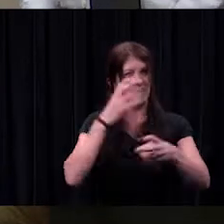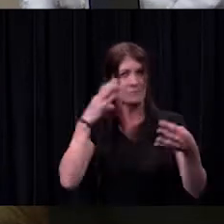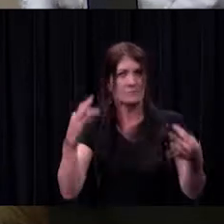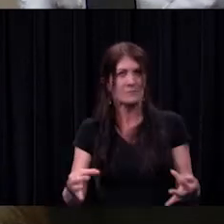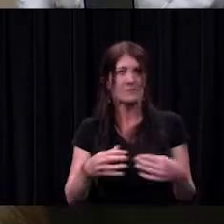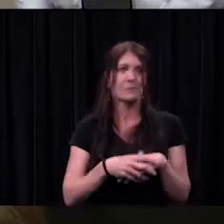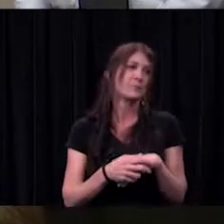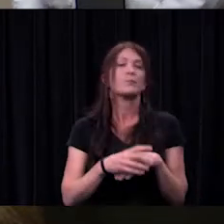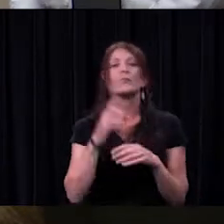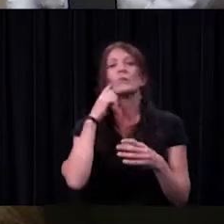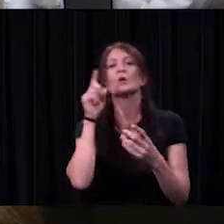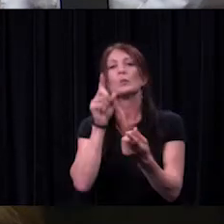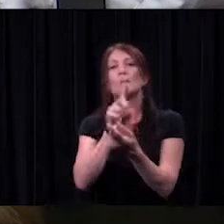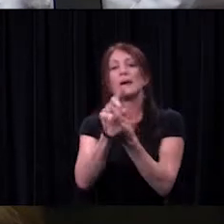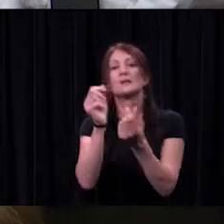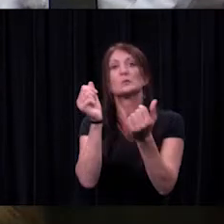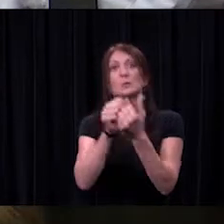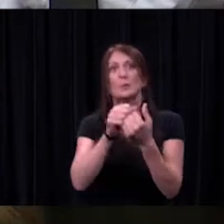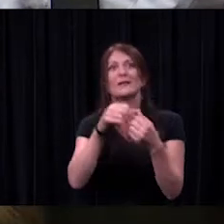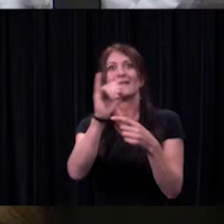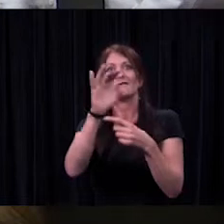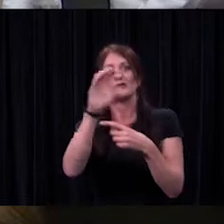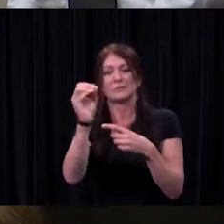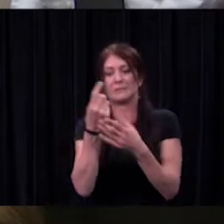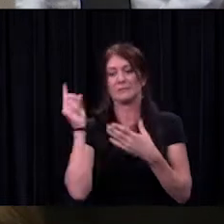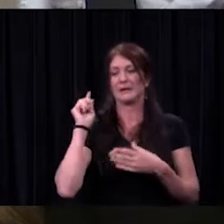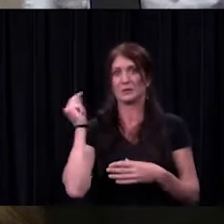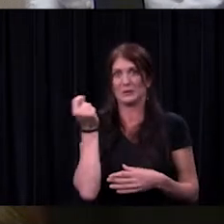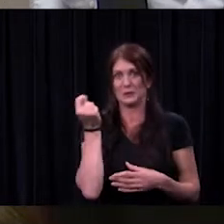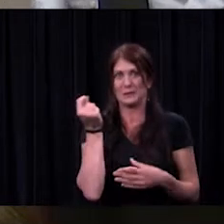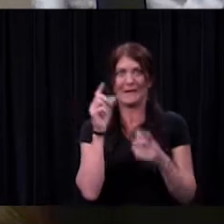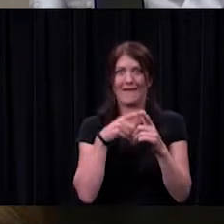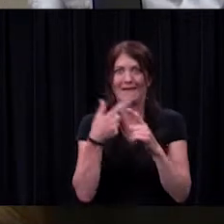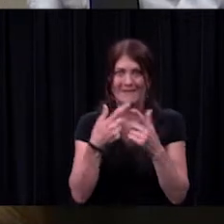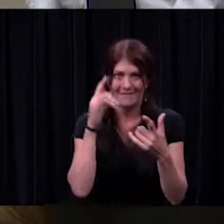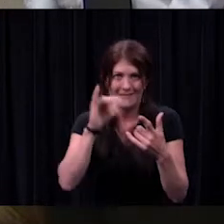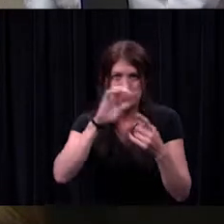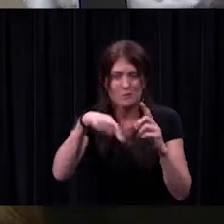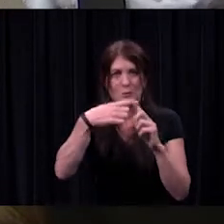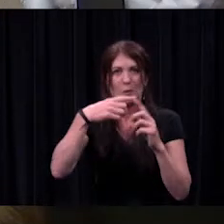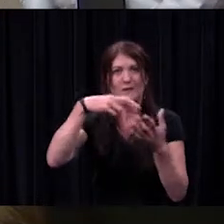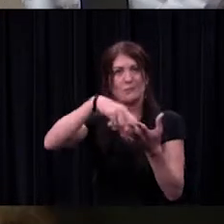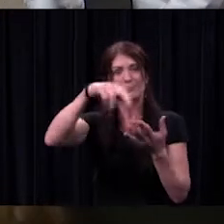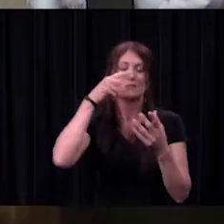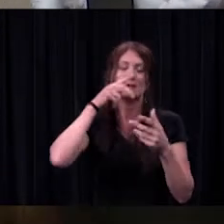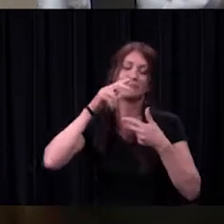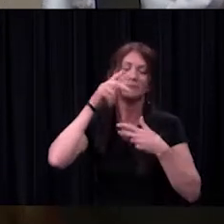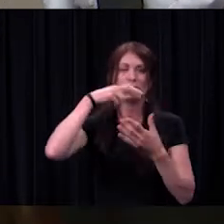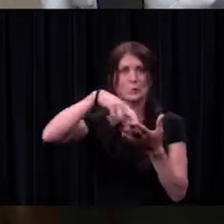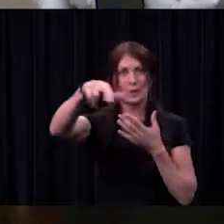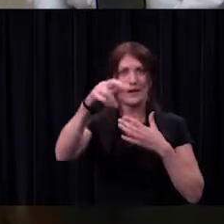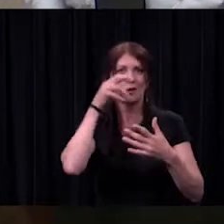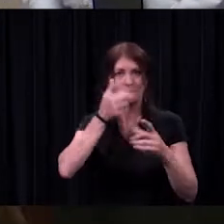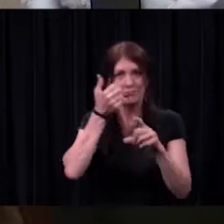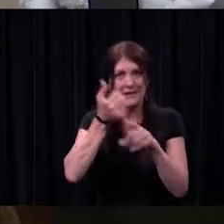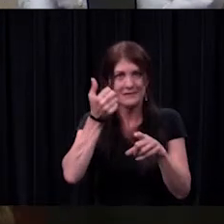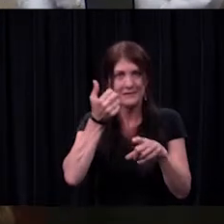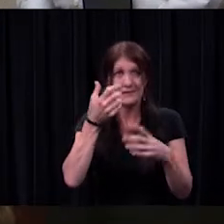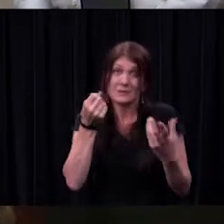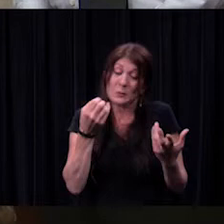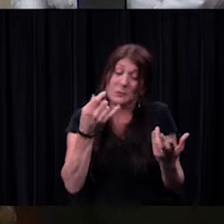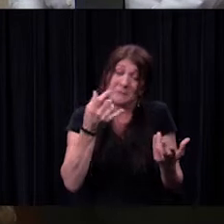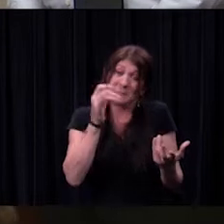Tuesday, a tornado hit Linwood. So it is reality, and the potential is there